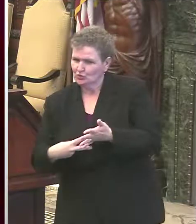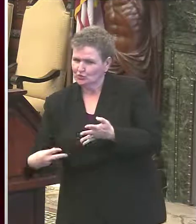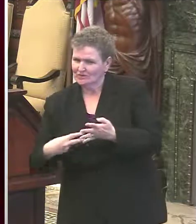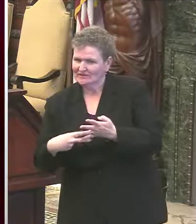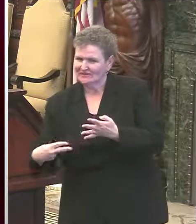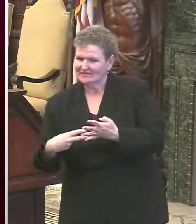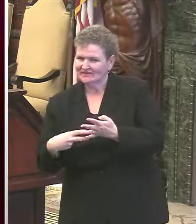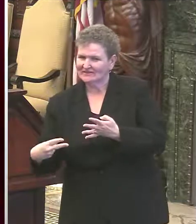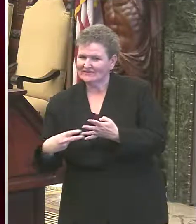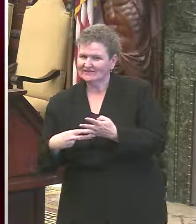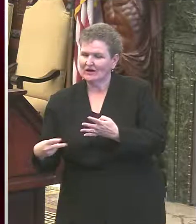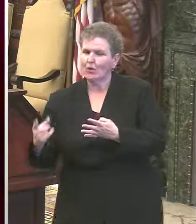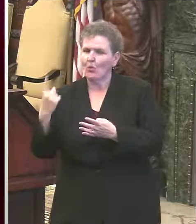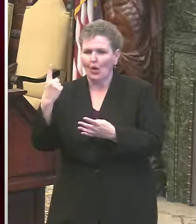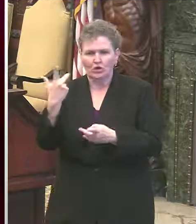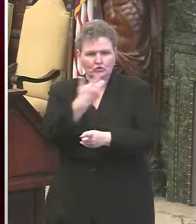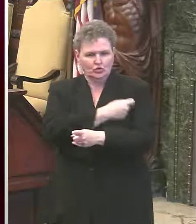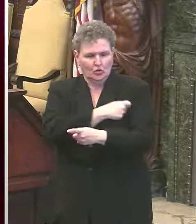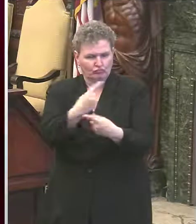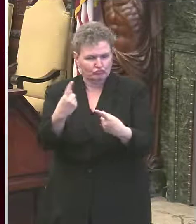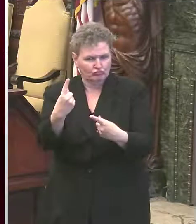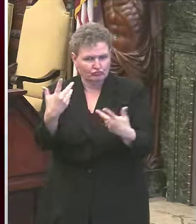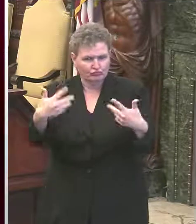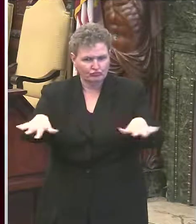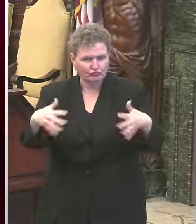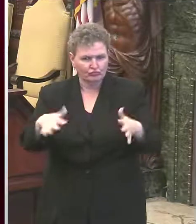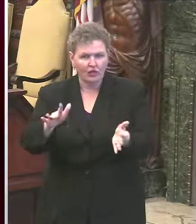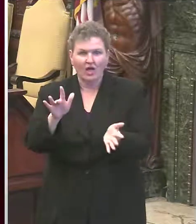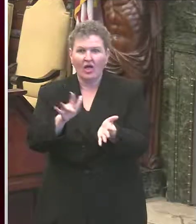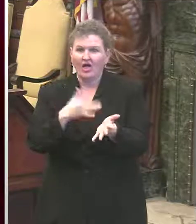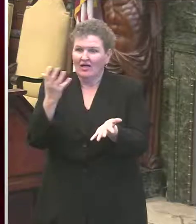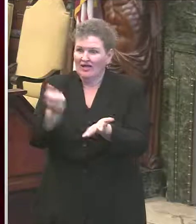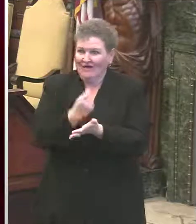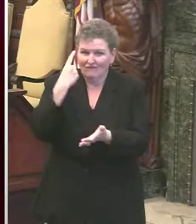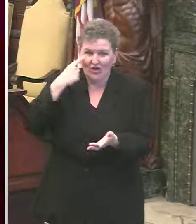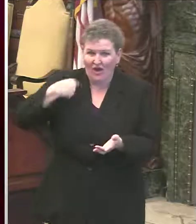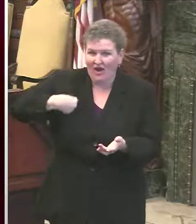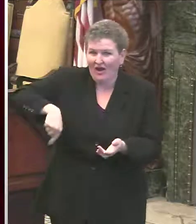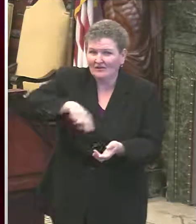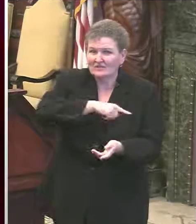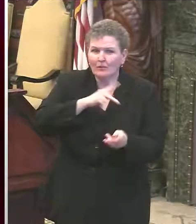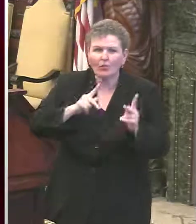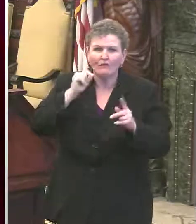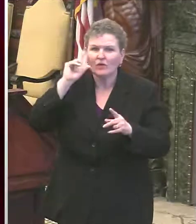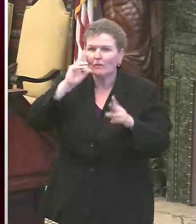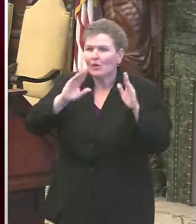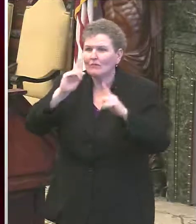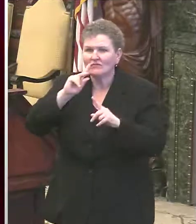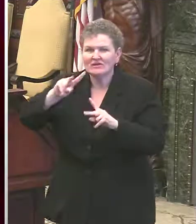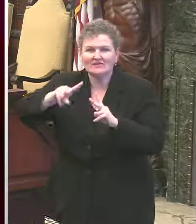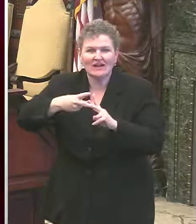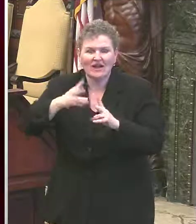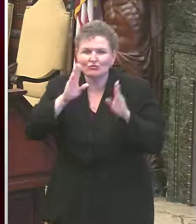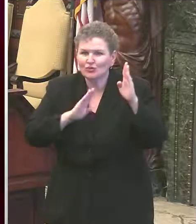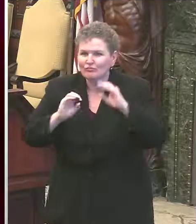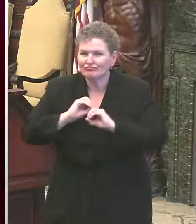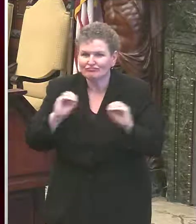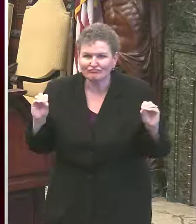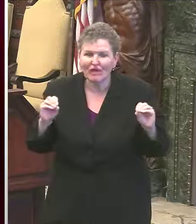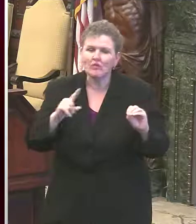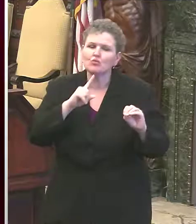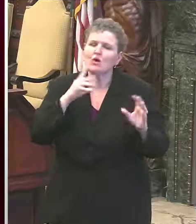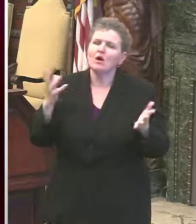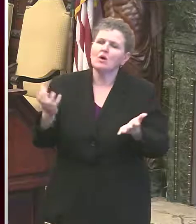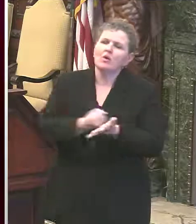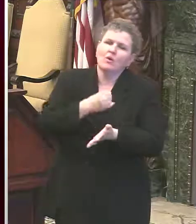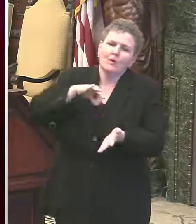given in a single dose. And that's very advantageous to us because then we don't need to worry about how we get a subsequent second dose into those people. So at about